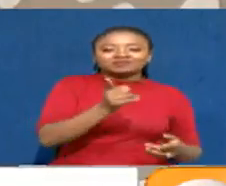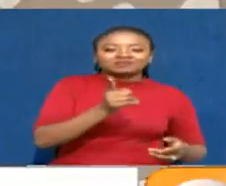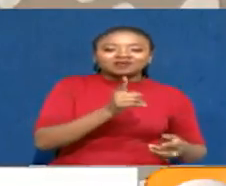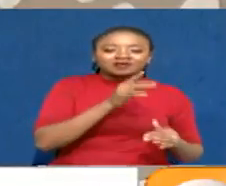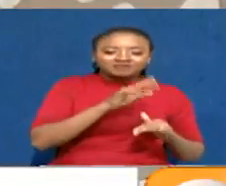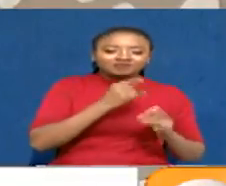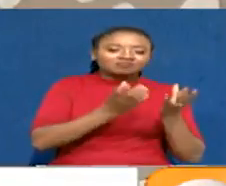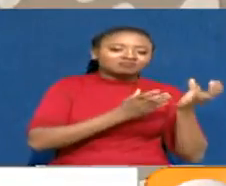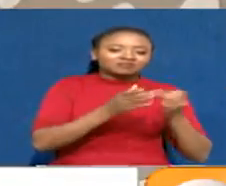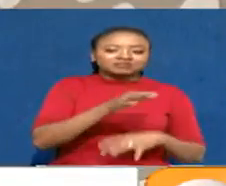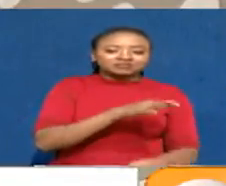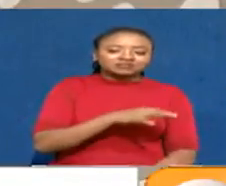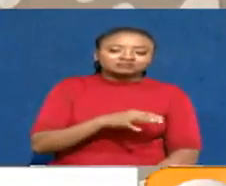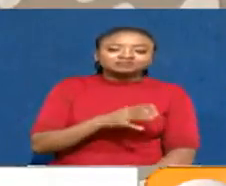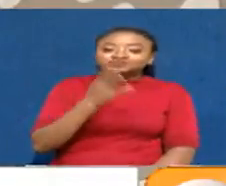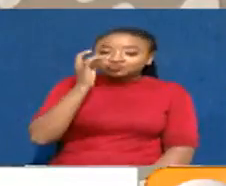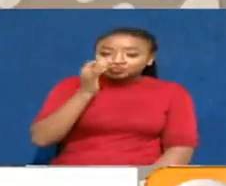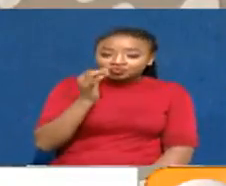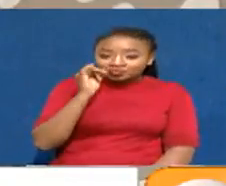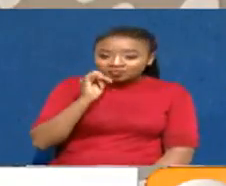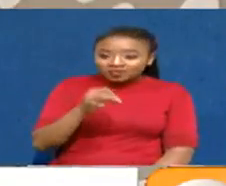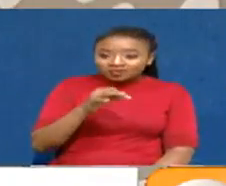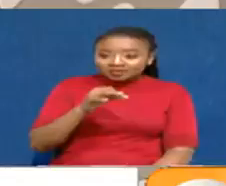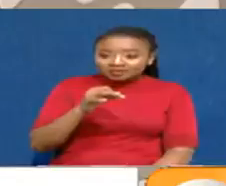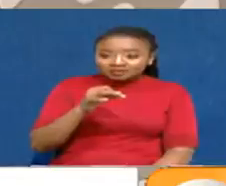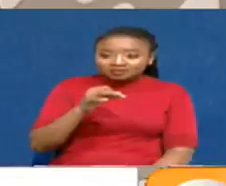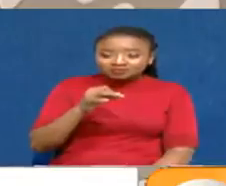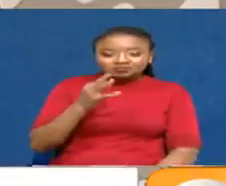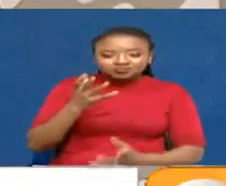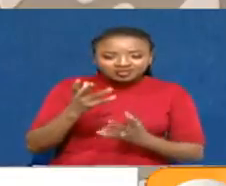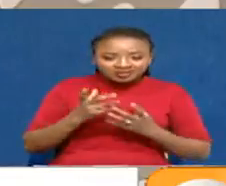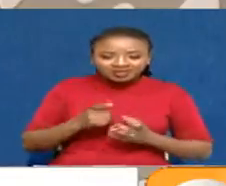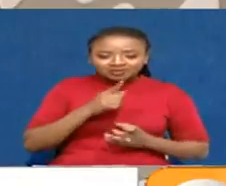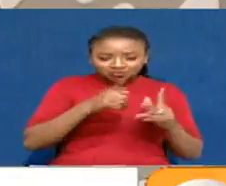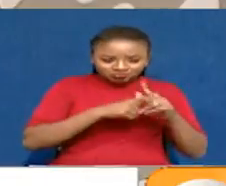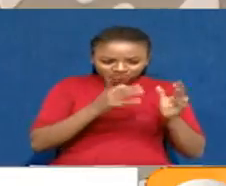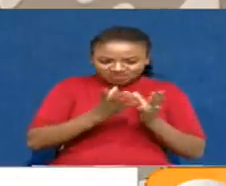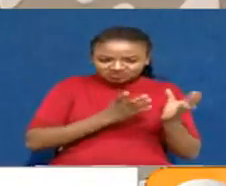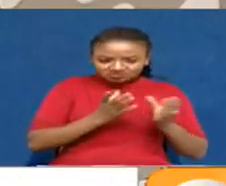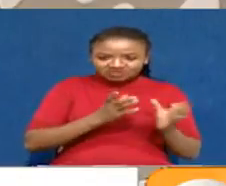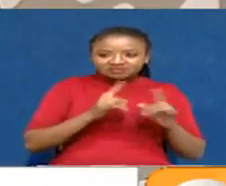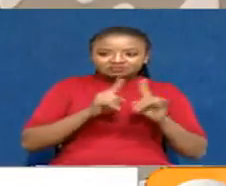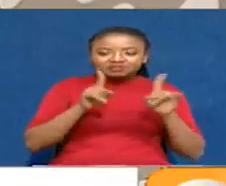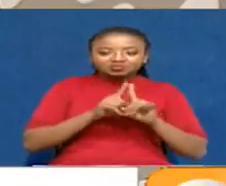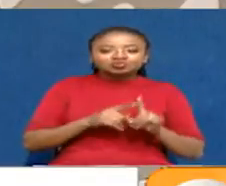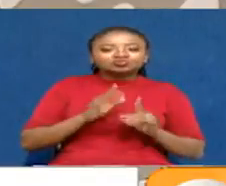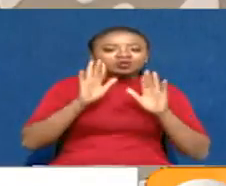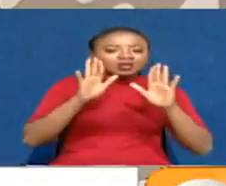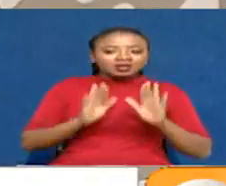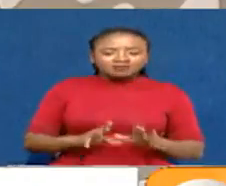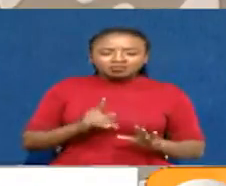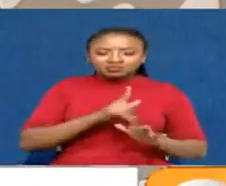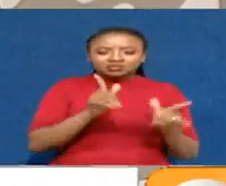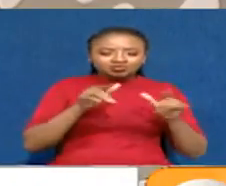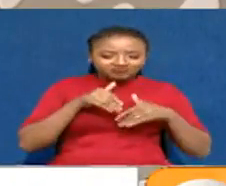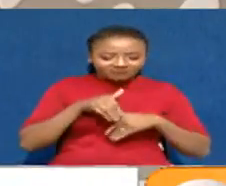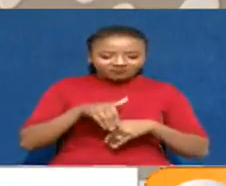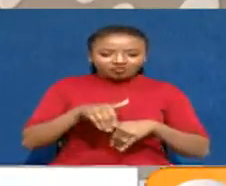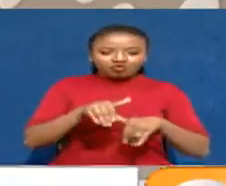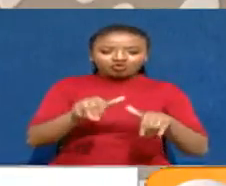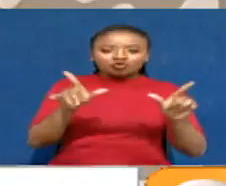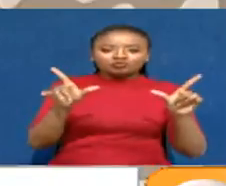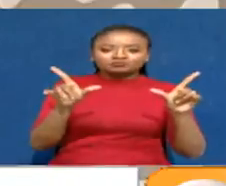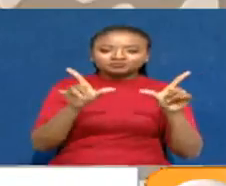want for any business any person doing business in Kenya is to start their own business and also be able to